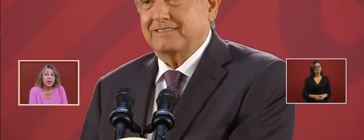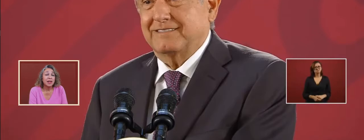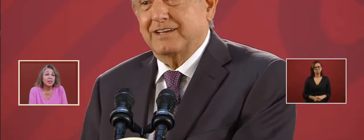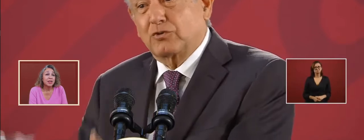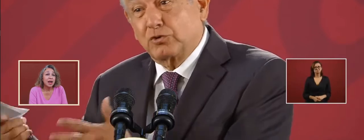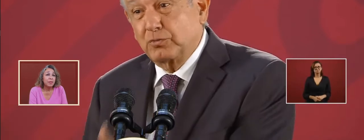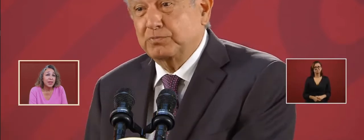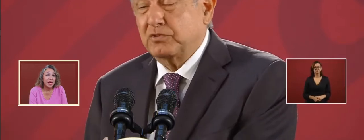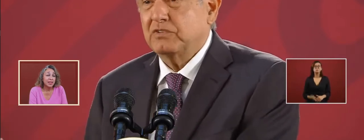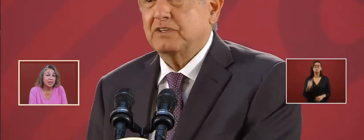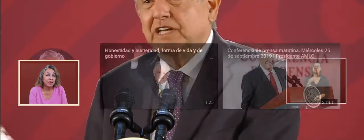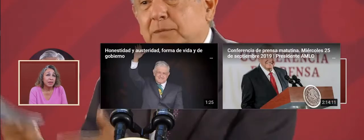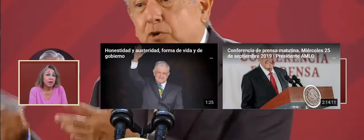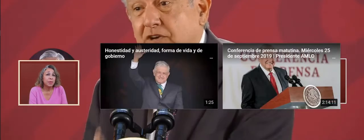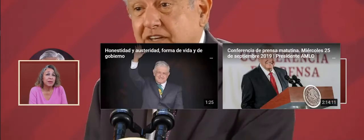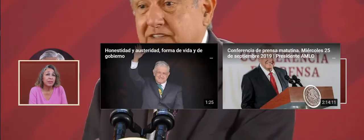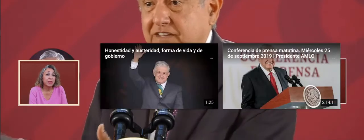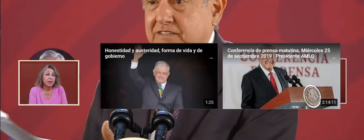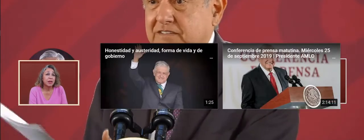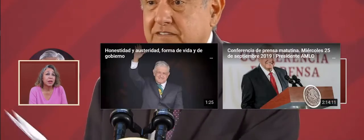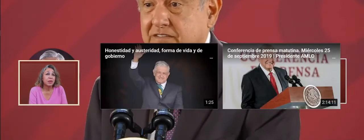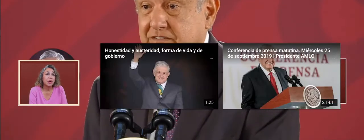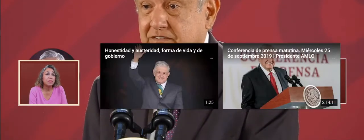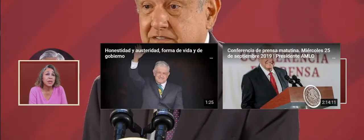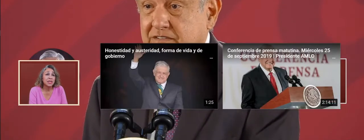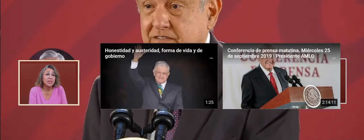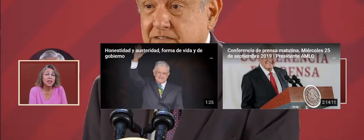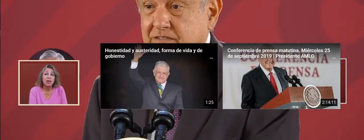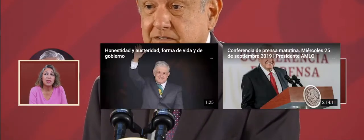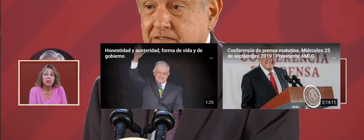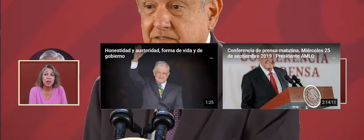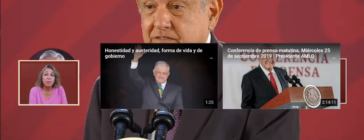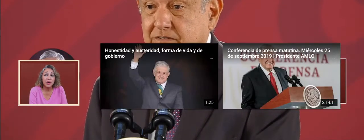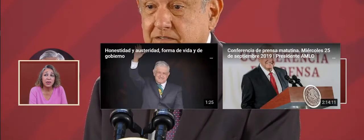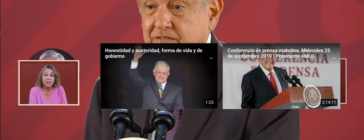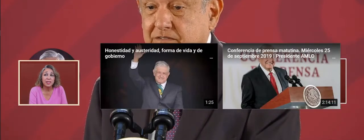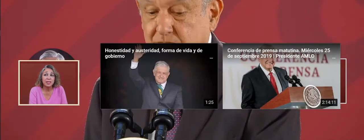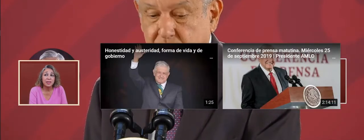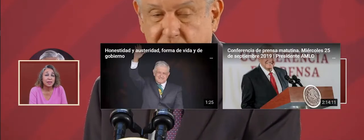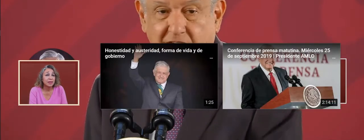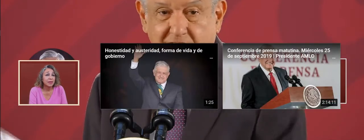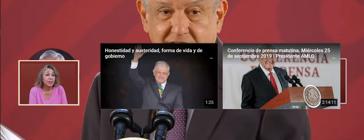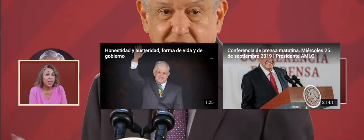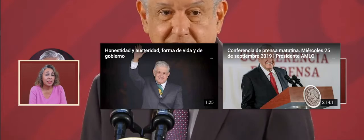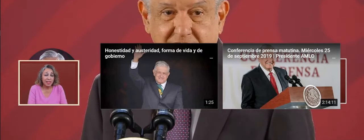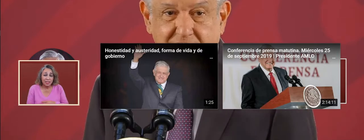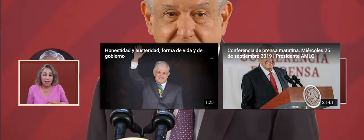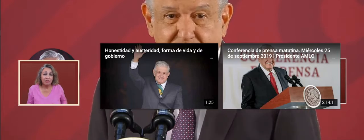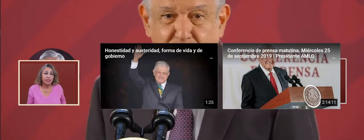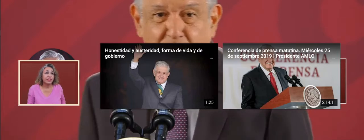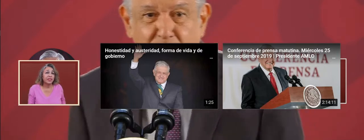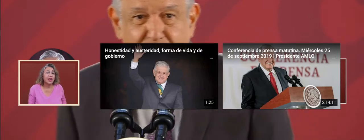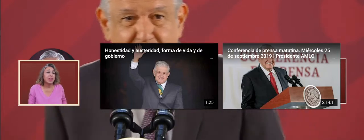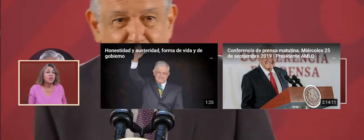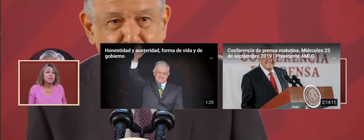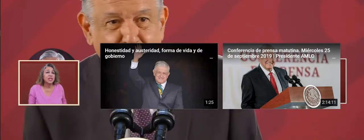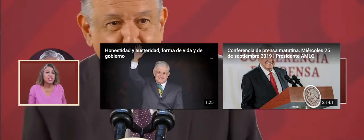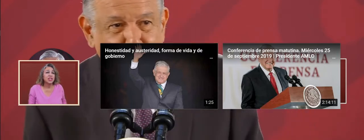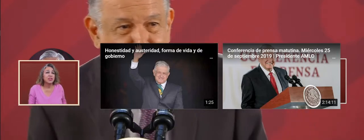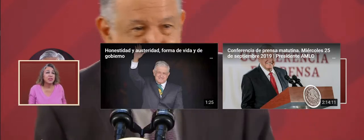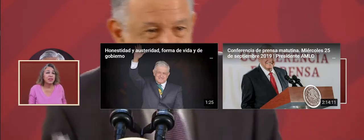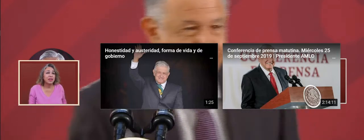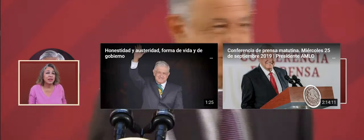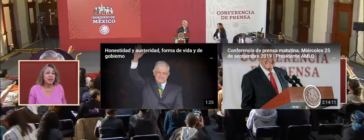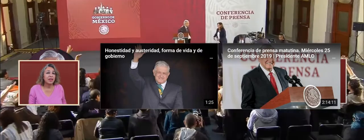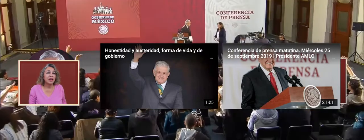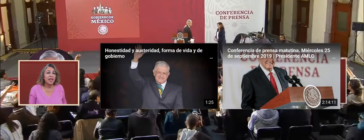But on top of that, above corruptness, they're also hypocrites. And that's enough. We'll see